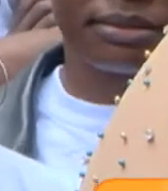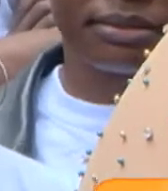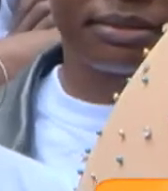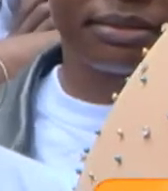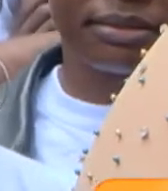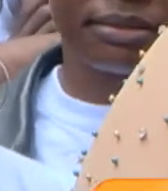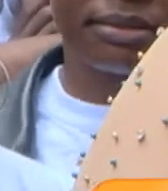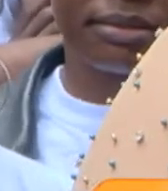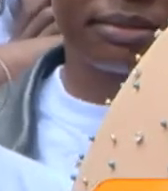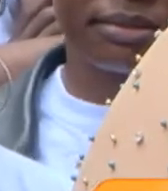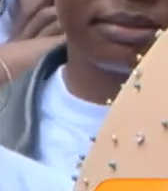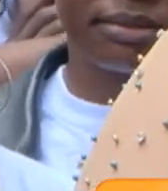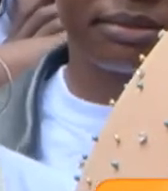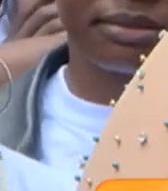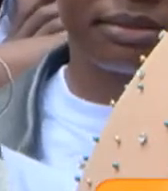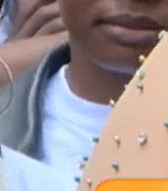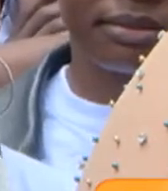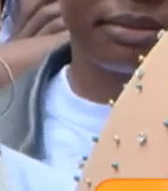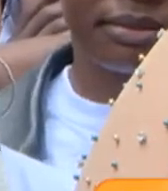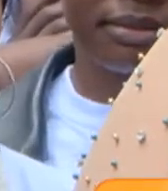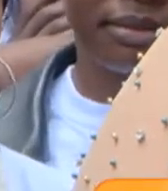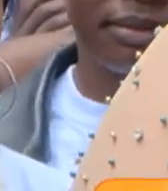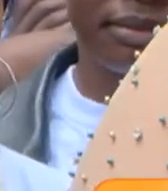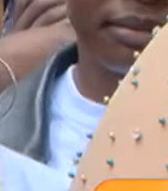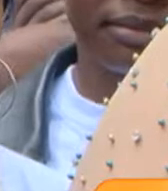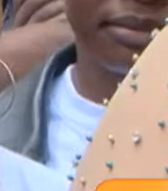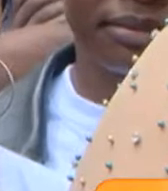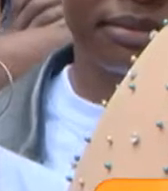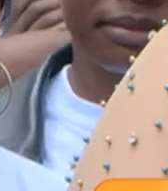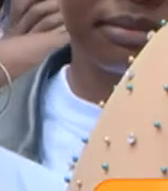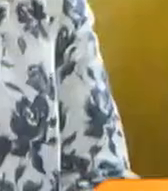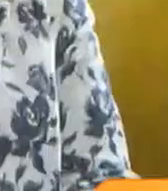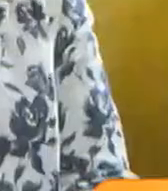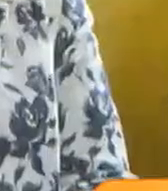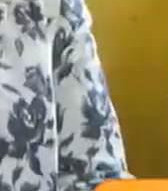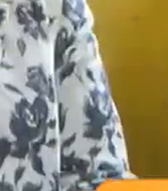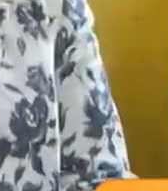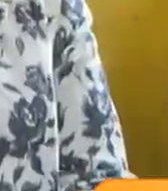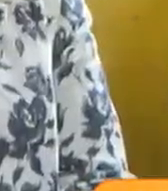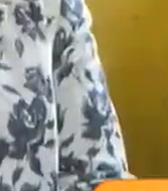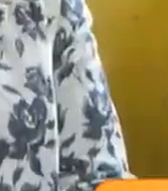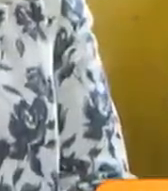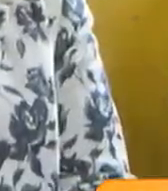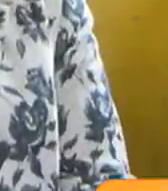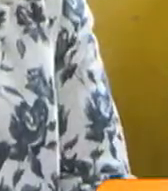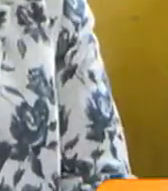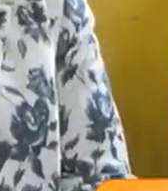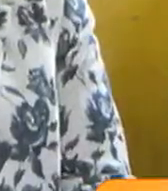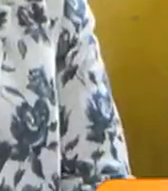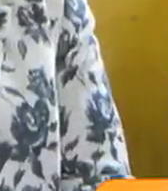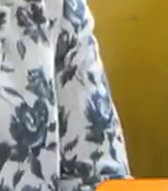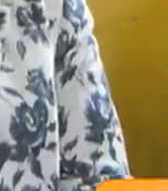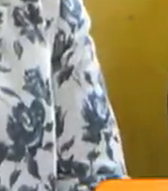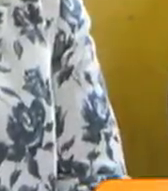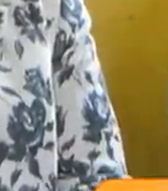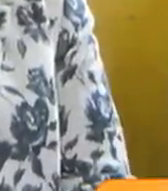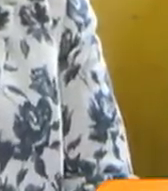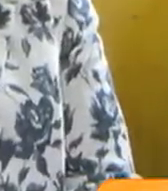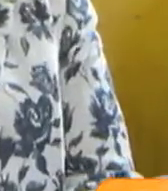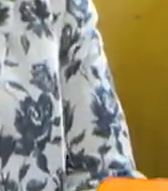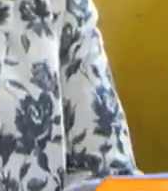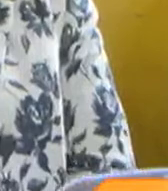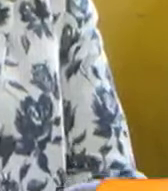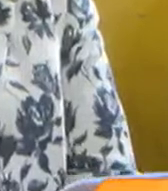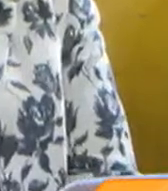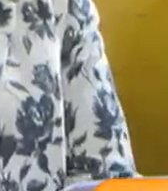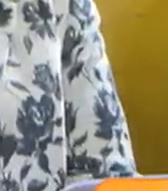poverty, they now start struggling for the baby with food. And that's why we are here today. The National Syndemic Diseases Control Council has embarked